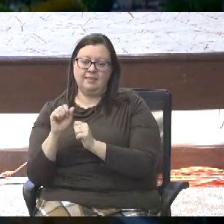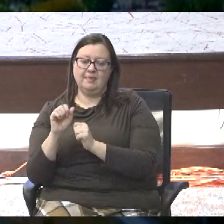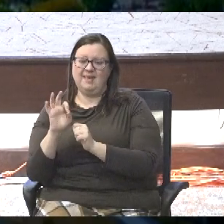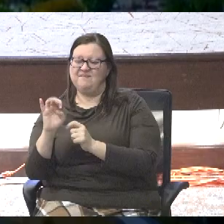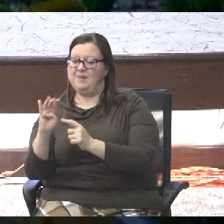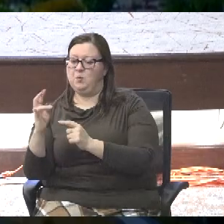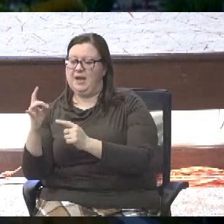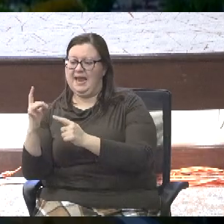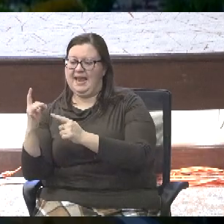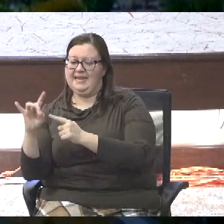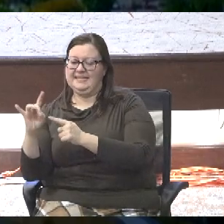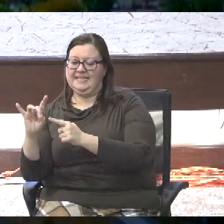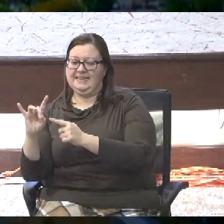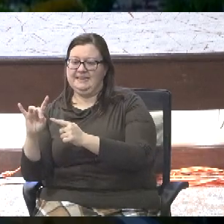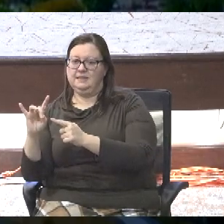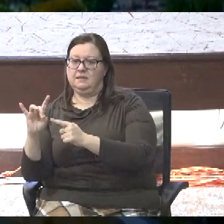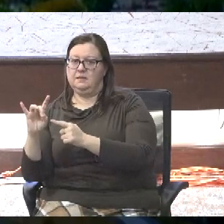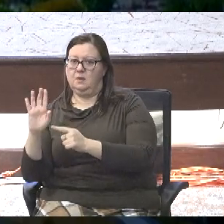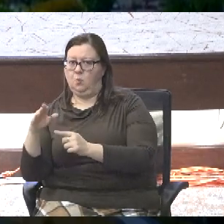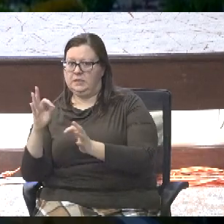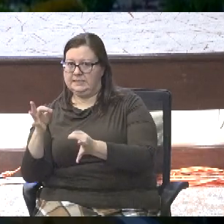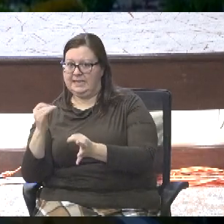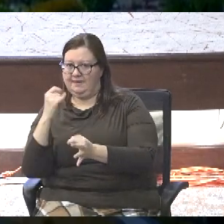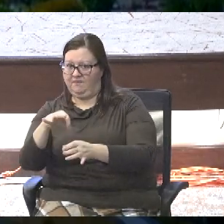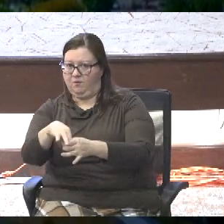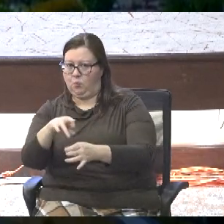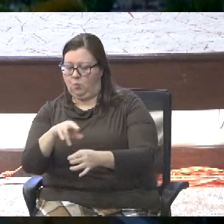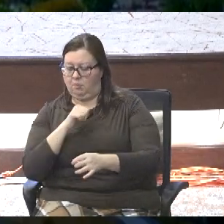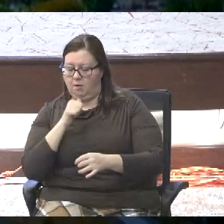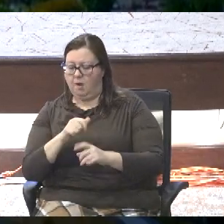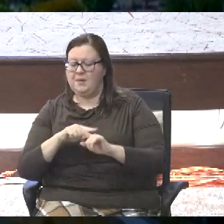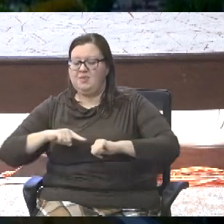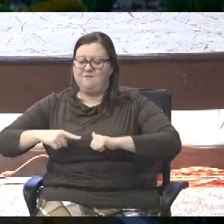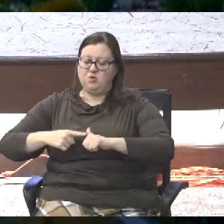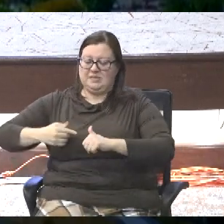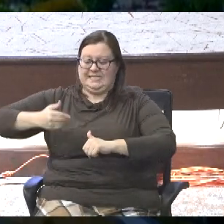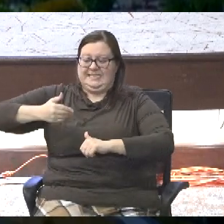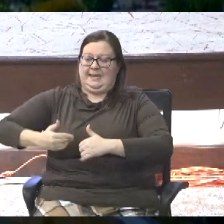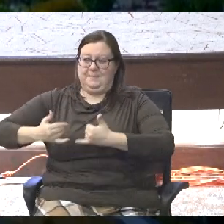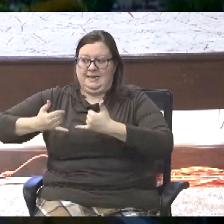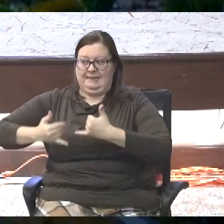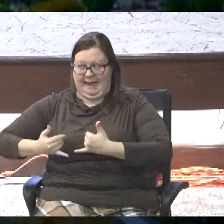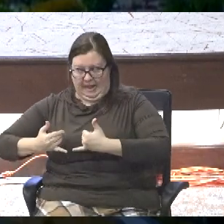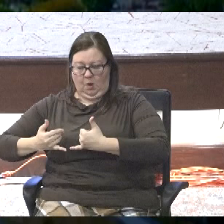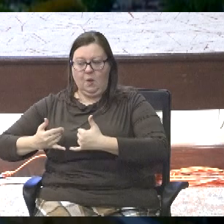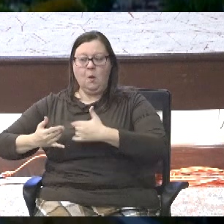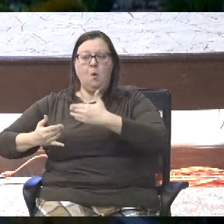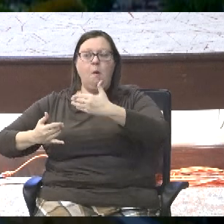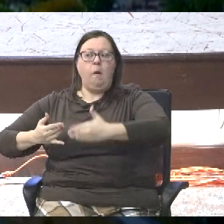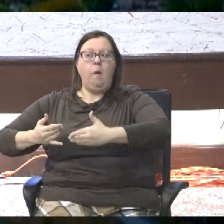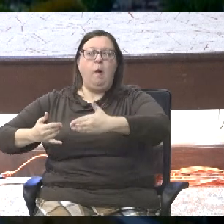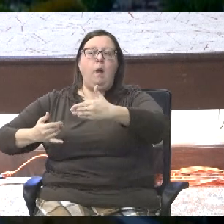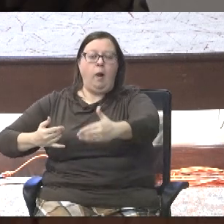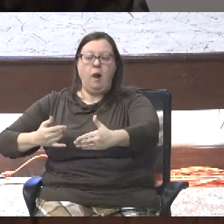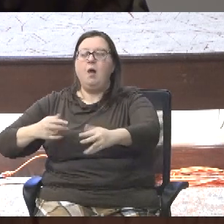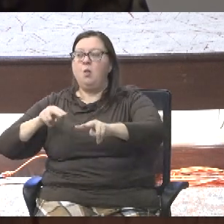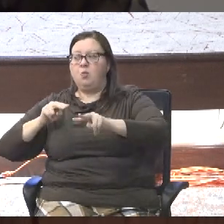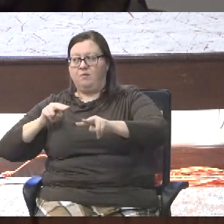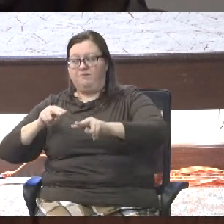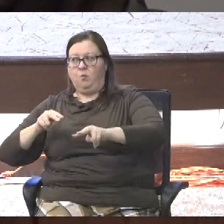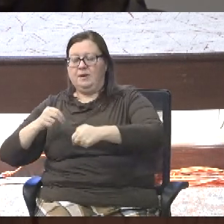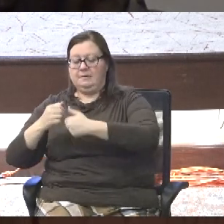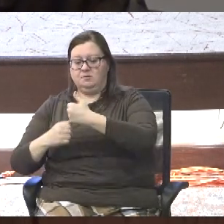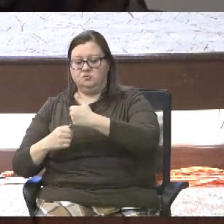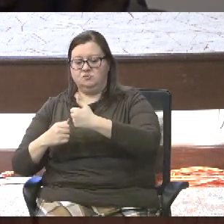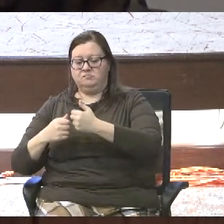February 18th meeting. This is the first step in the process, so look forward to having the community engaged at each